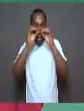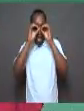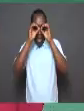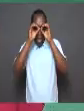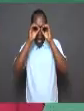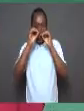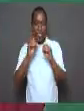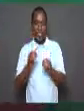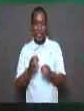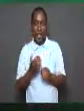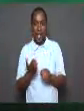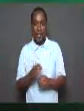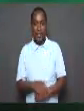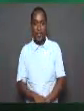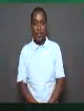eyepiece lens.